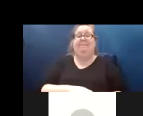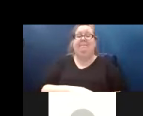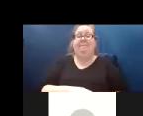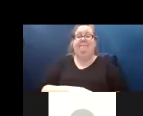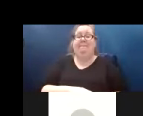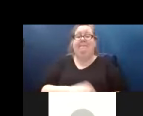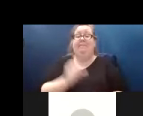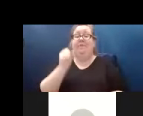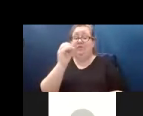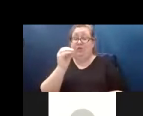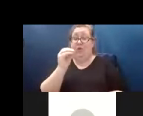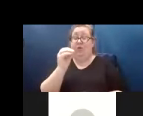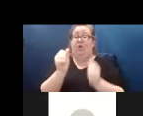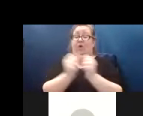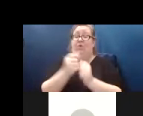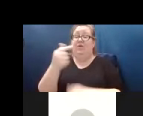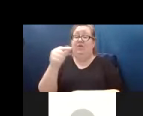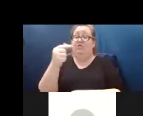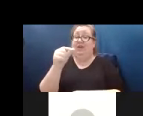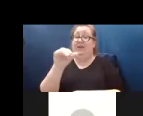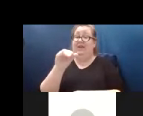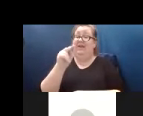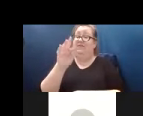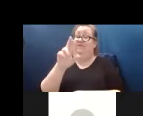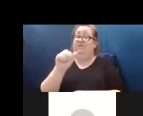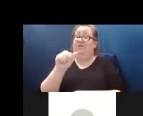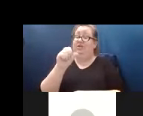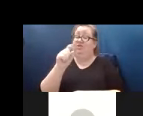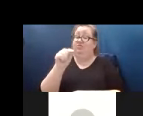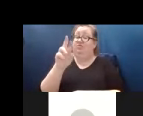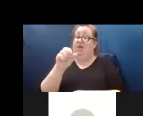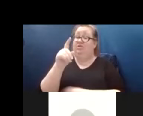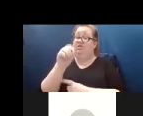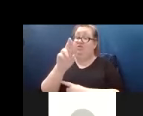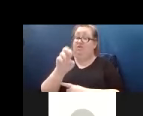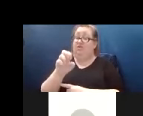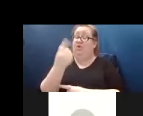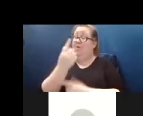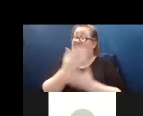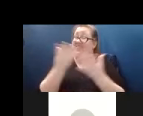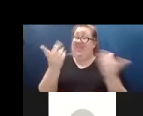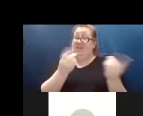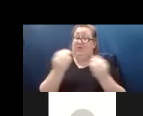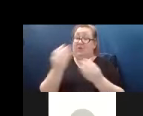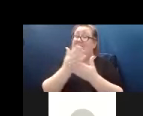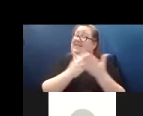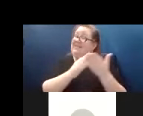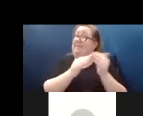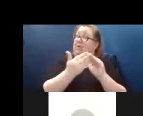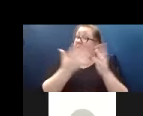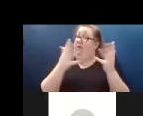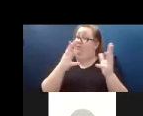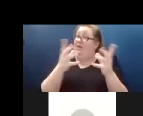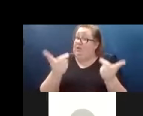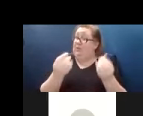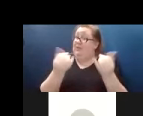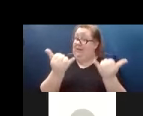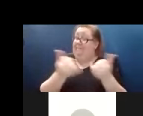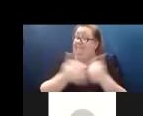So with green infrastructure, one thing that we can do, and some municipalities are already doing it, or